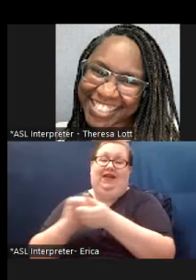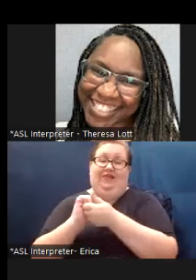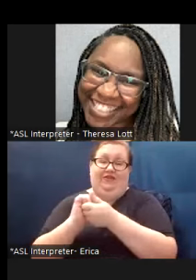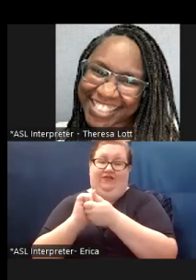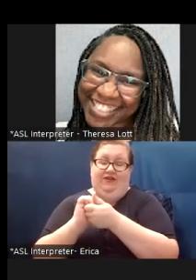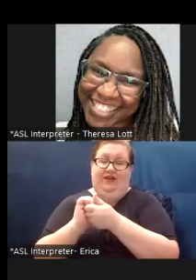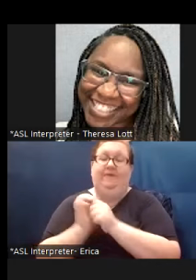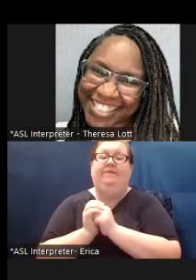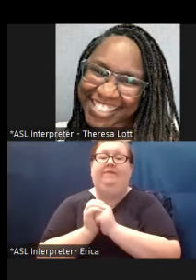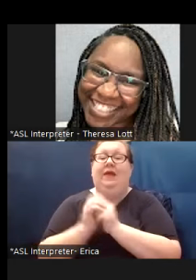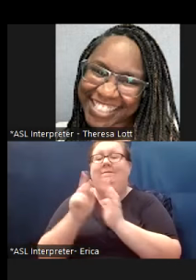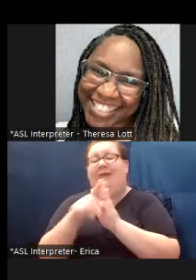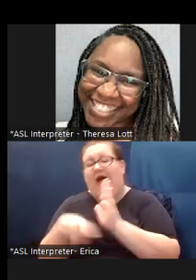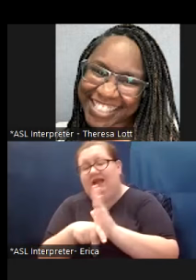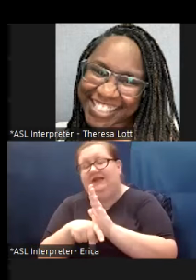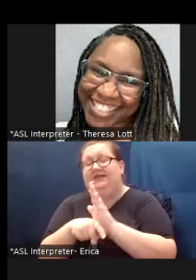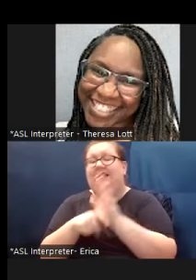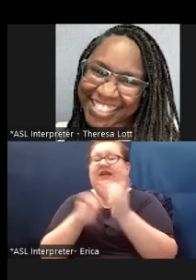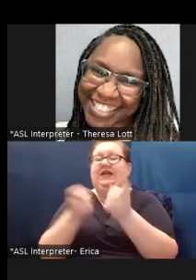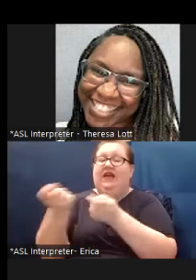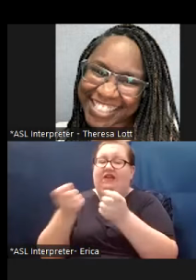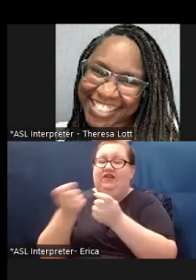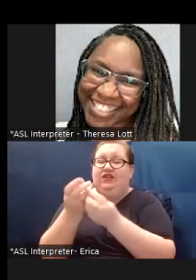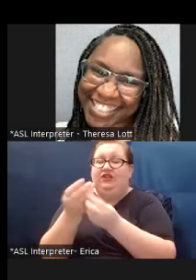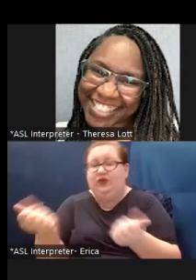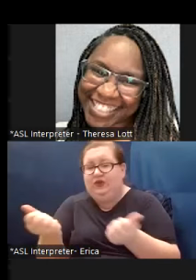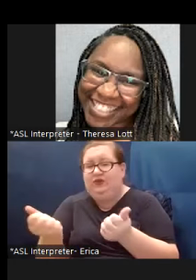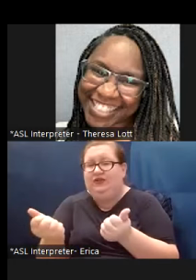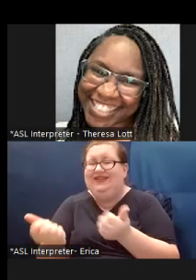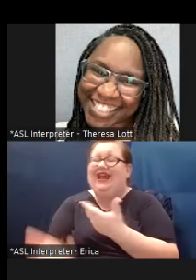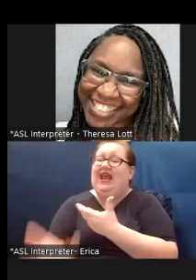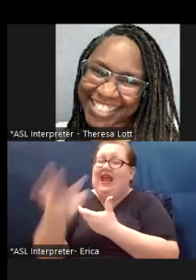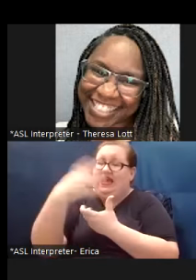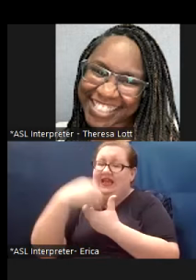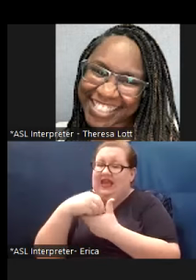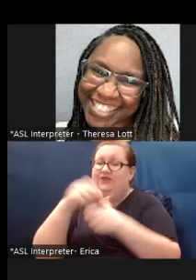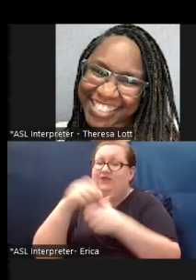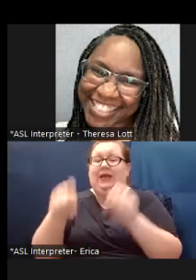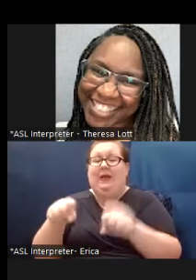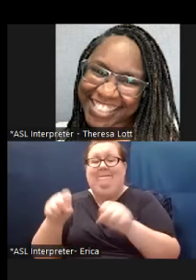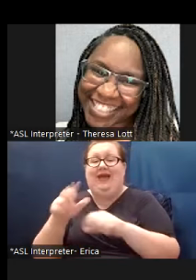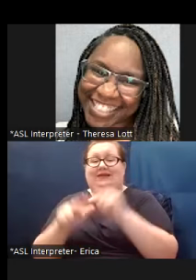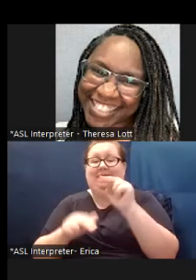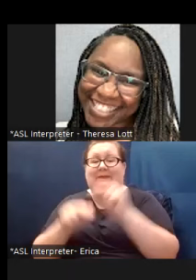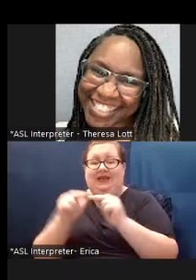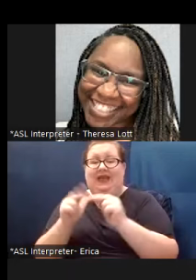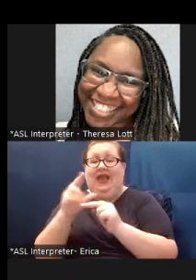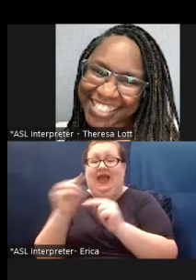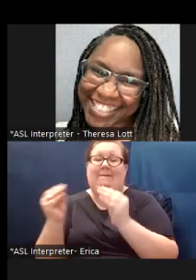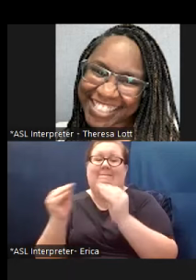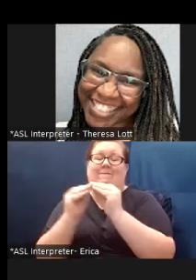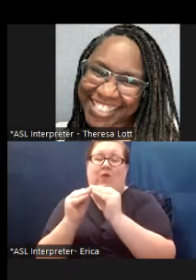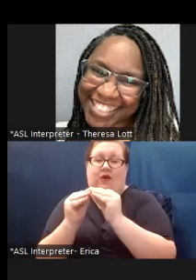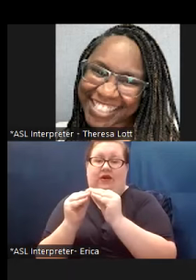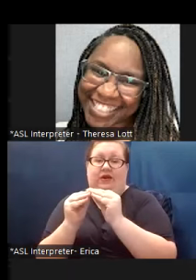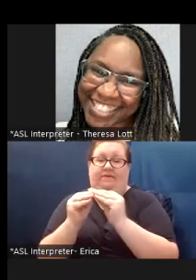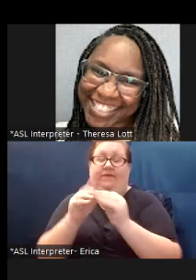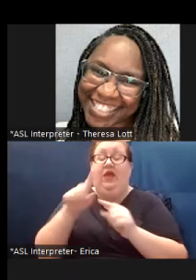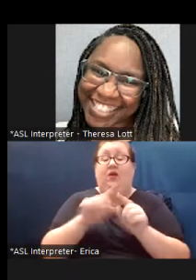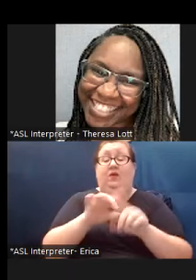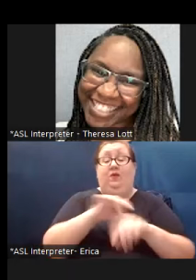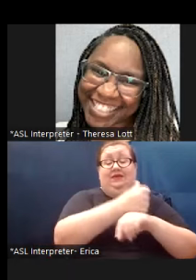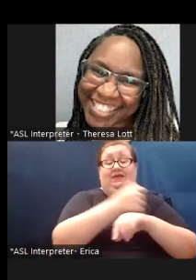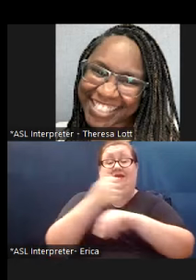about policy and governance solutions, engagement and capacity building, and more. Once we open these rooms, you should see a